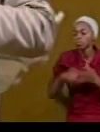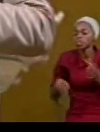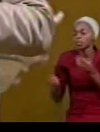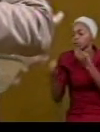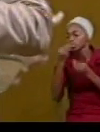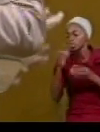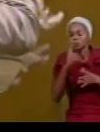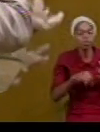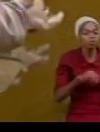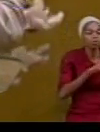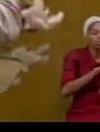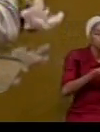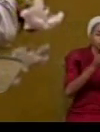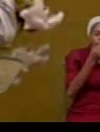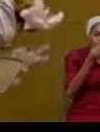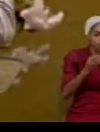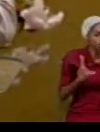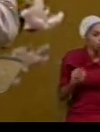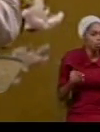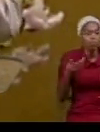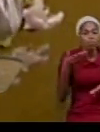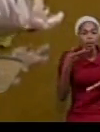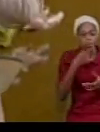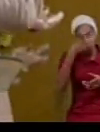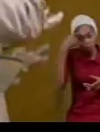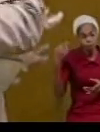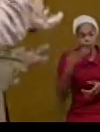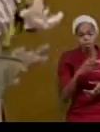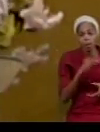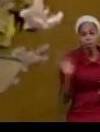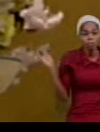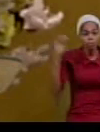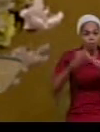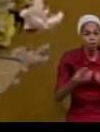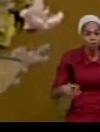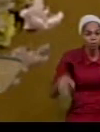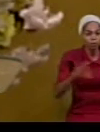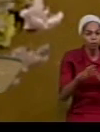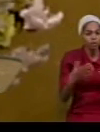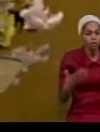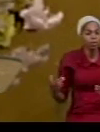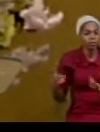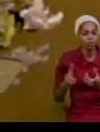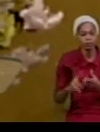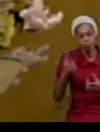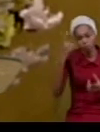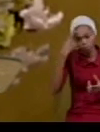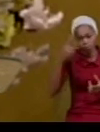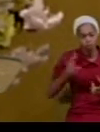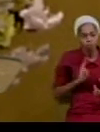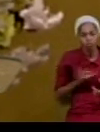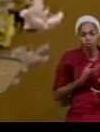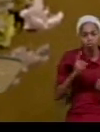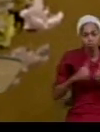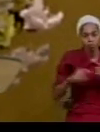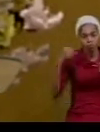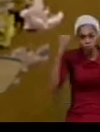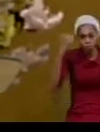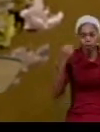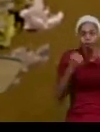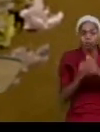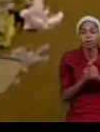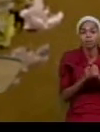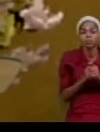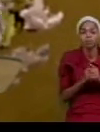are more important things to consider. Our cleanness comes now from the word of God. Look at John chapter 15, verse